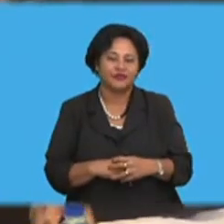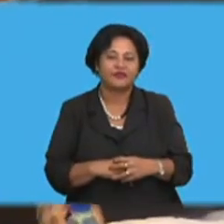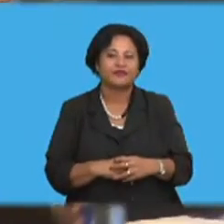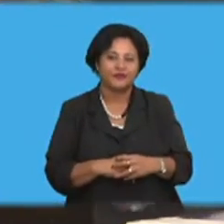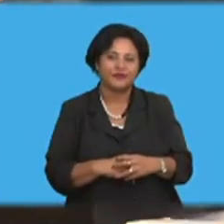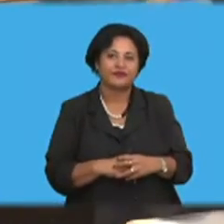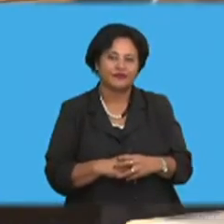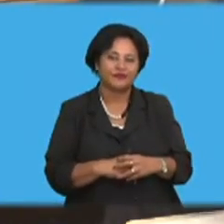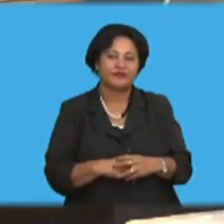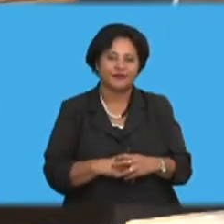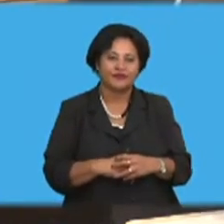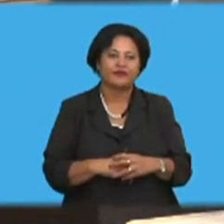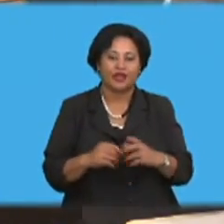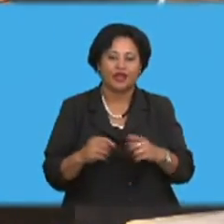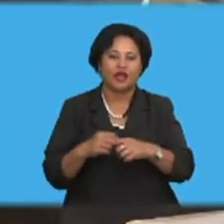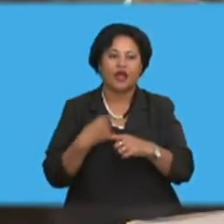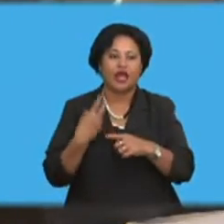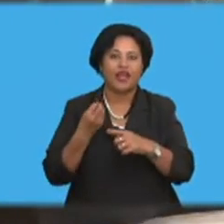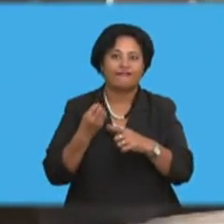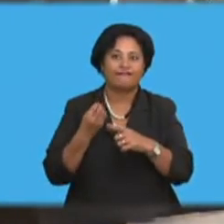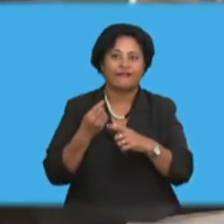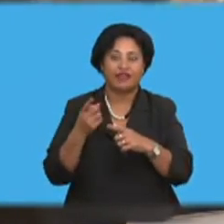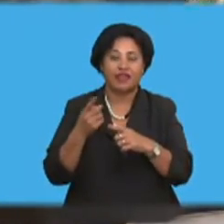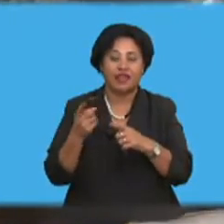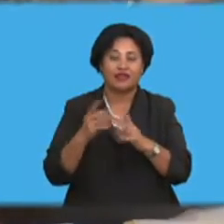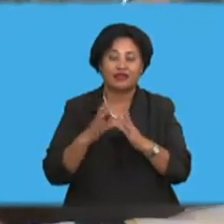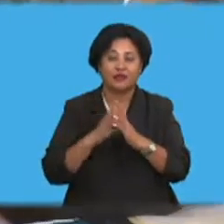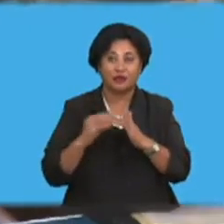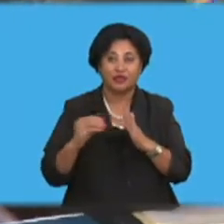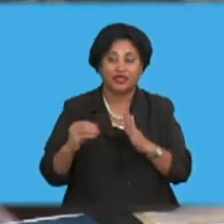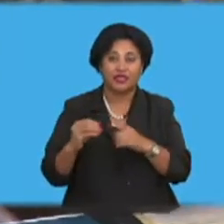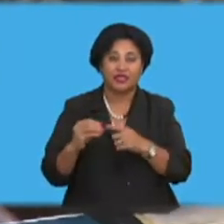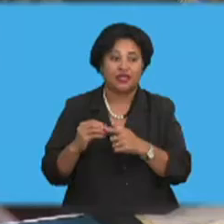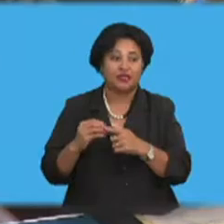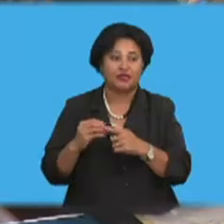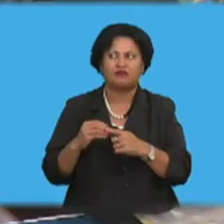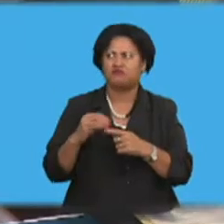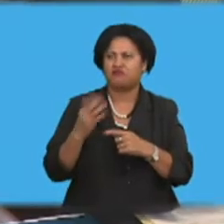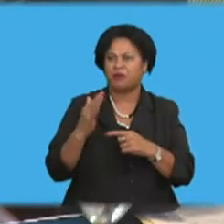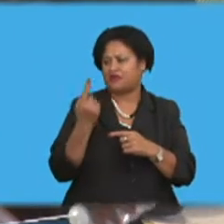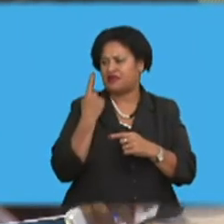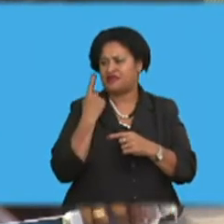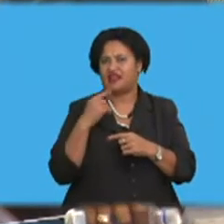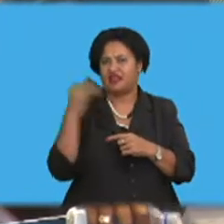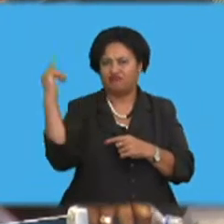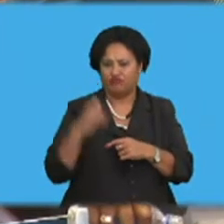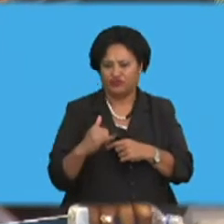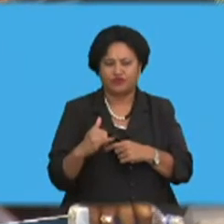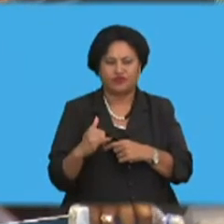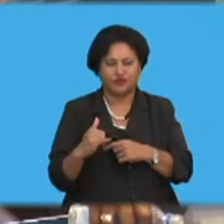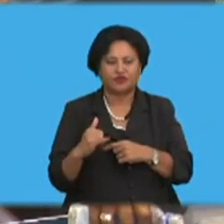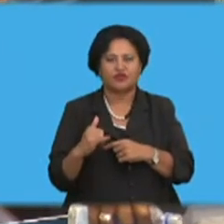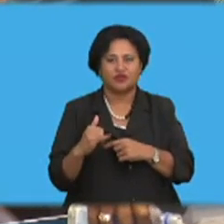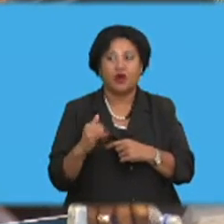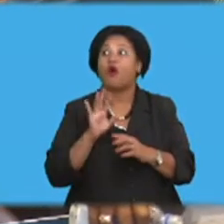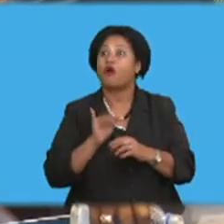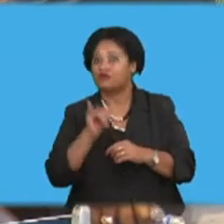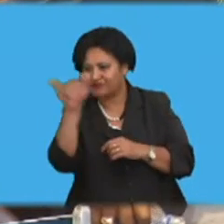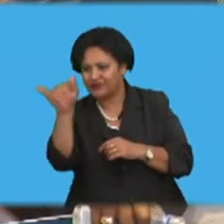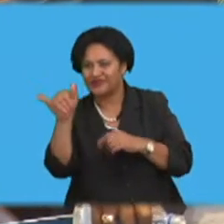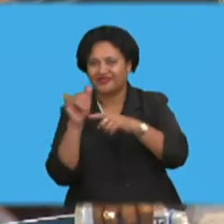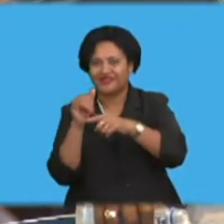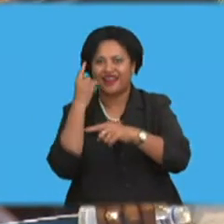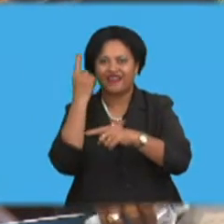of our officials are currently, in fact, they probably just arrived yesterday in Papua New